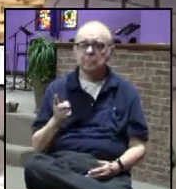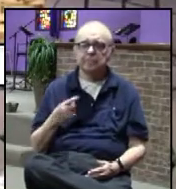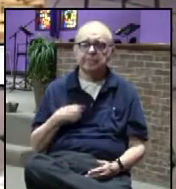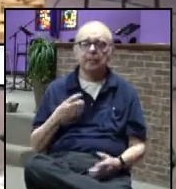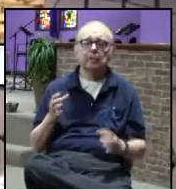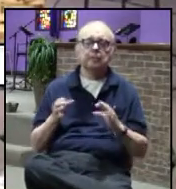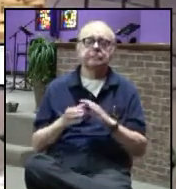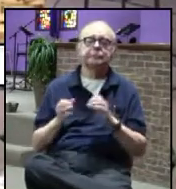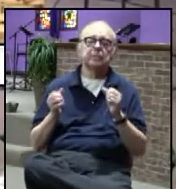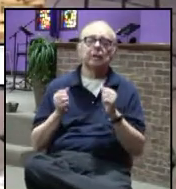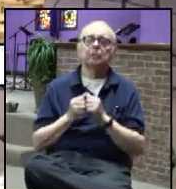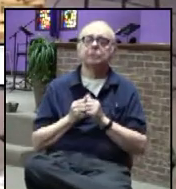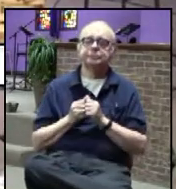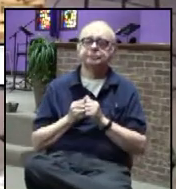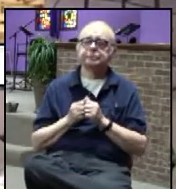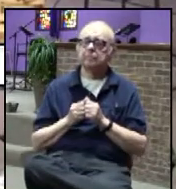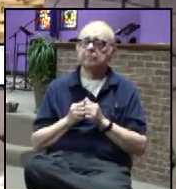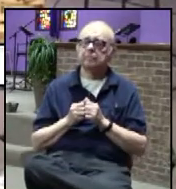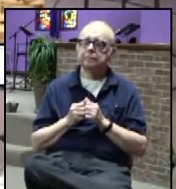join with,